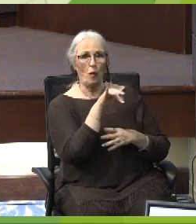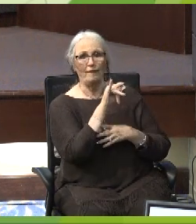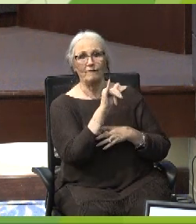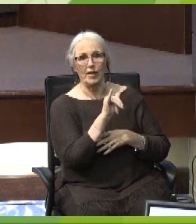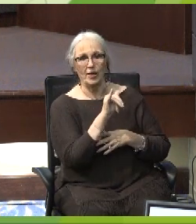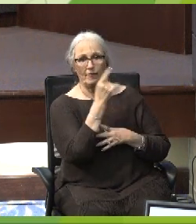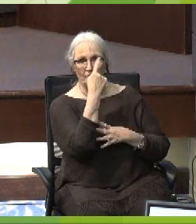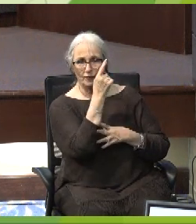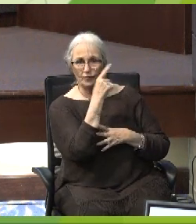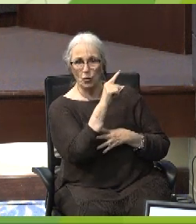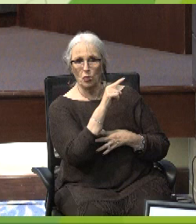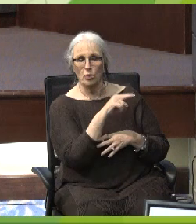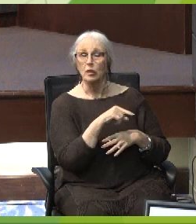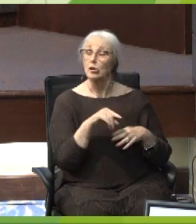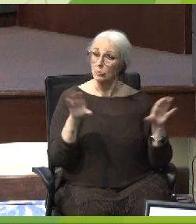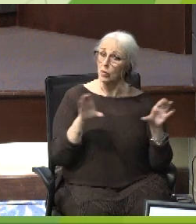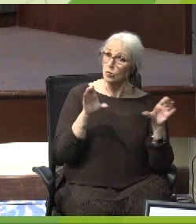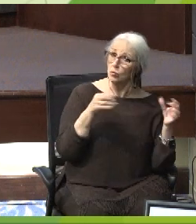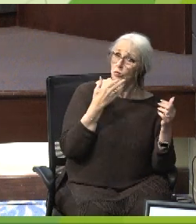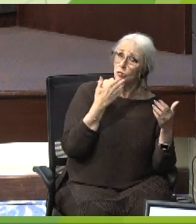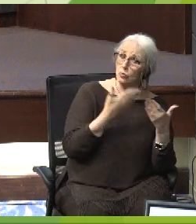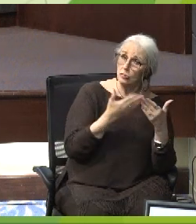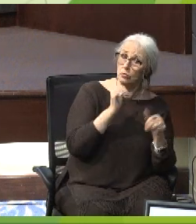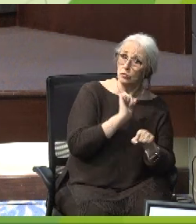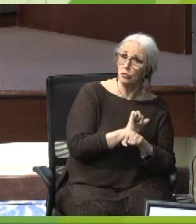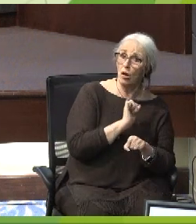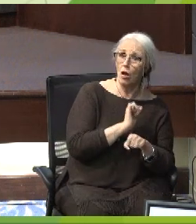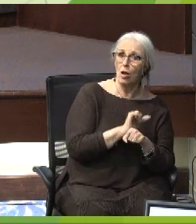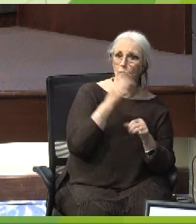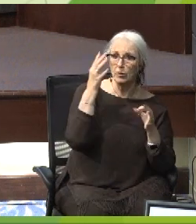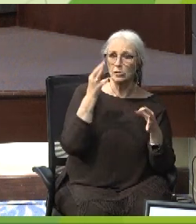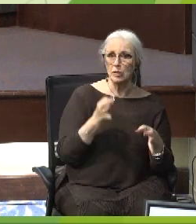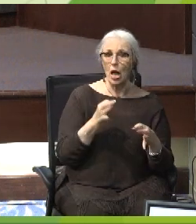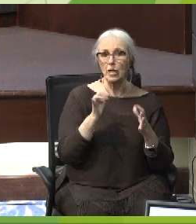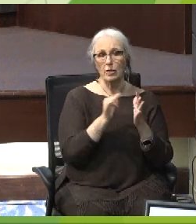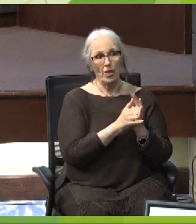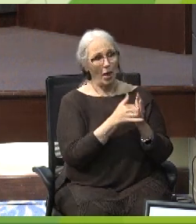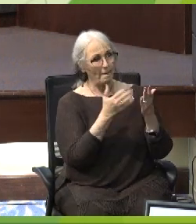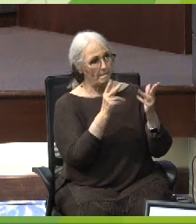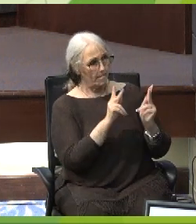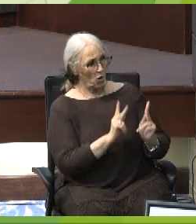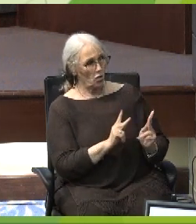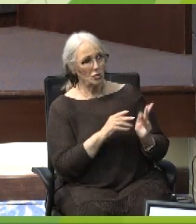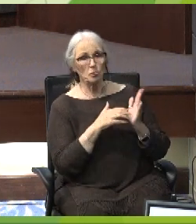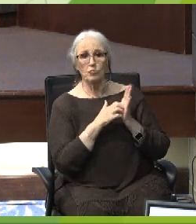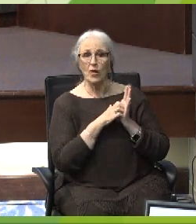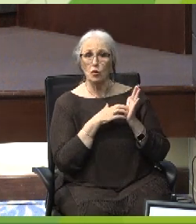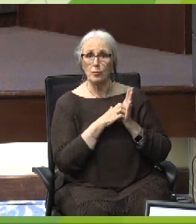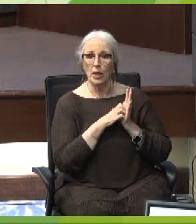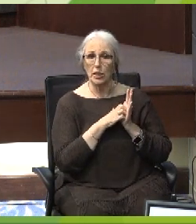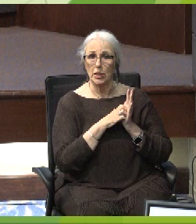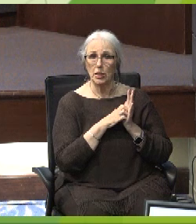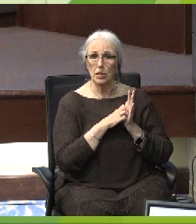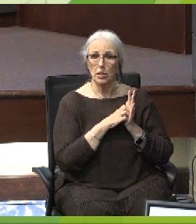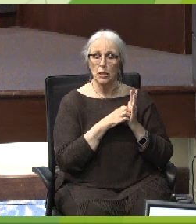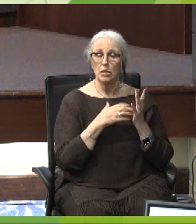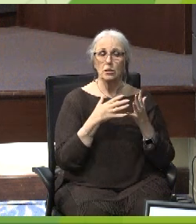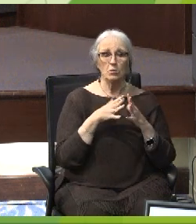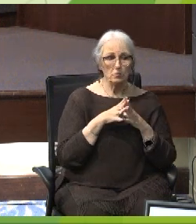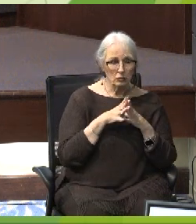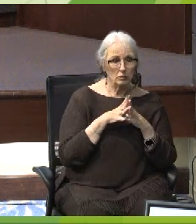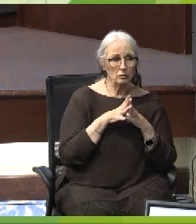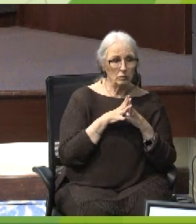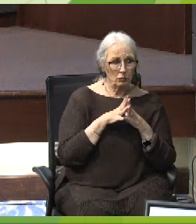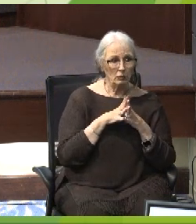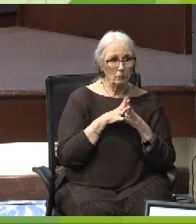this assessment really does a good job of determining that person's vulnerability. So